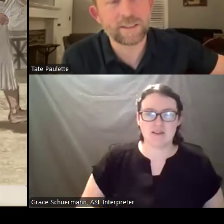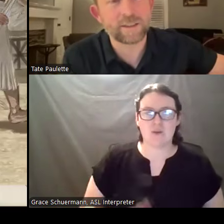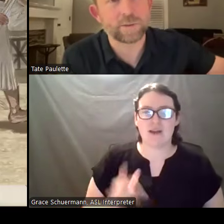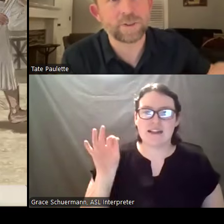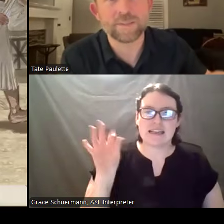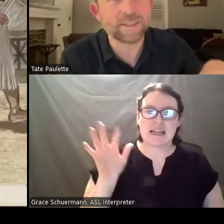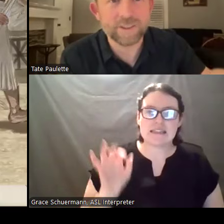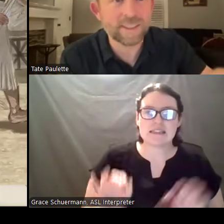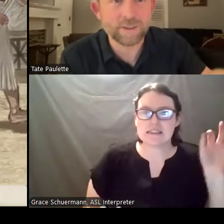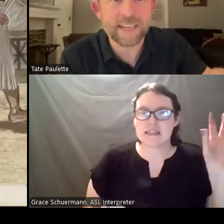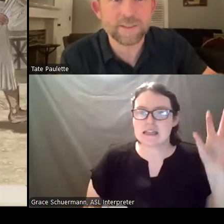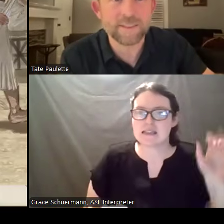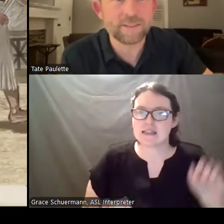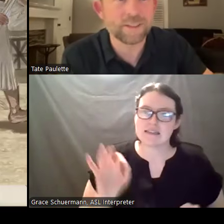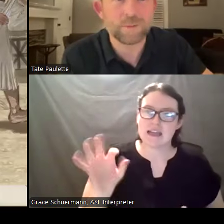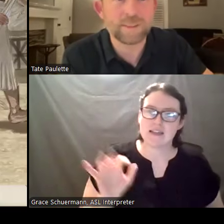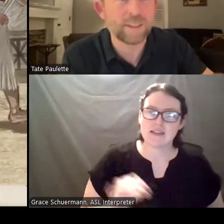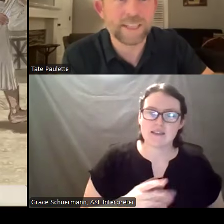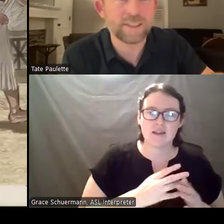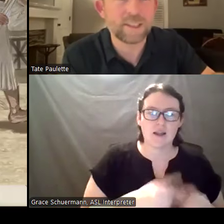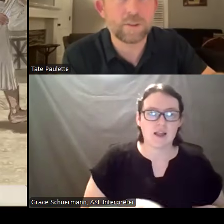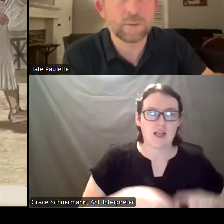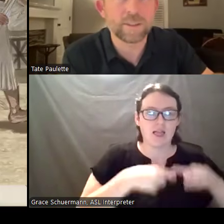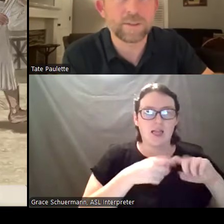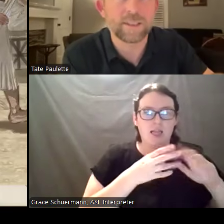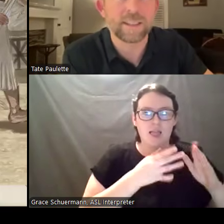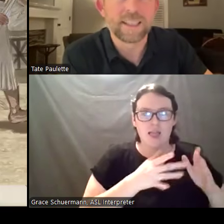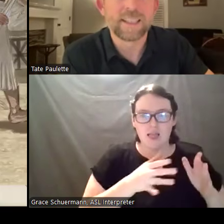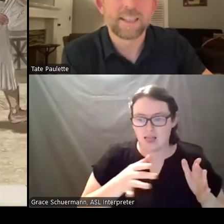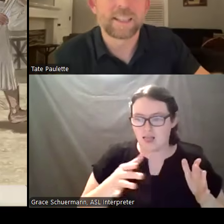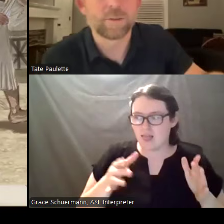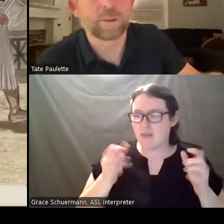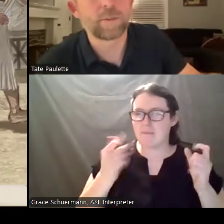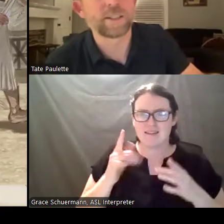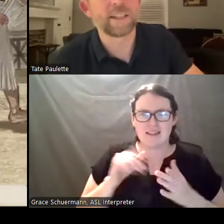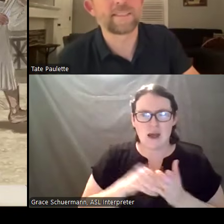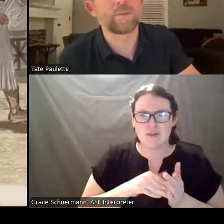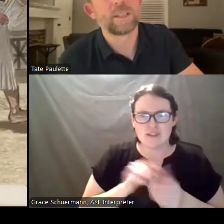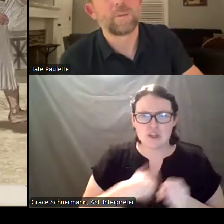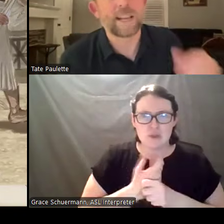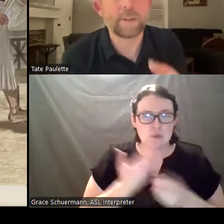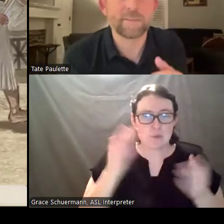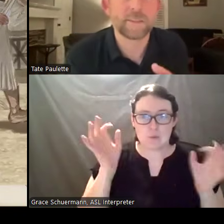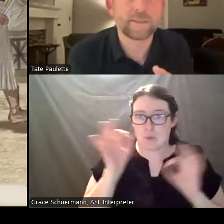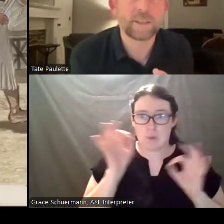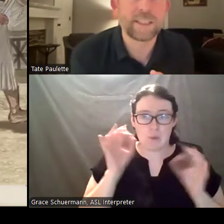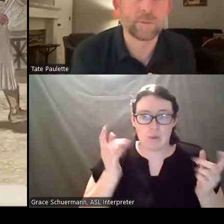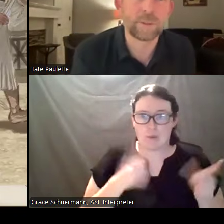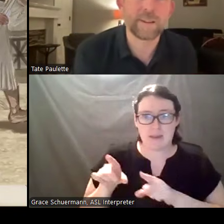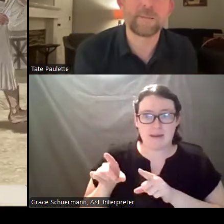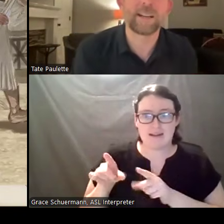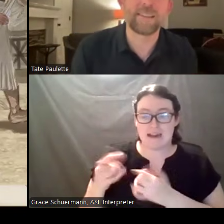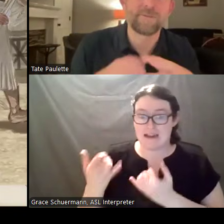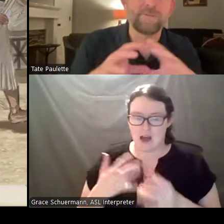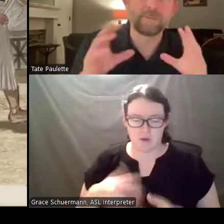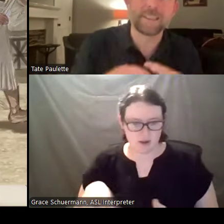very early origins, but then there's several thousands of years where we don't actually know what was going on with beer. And so when I pick up the story here, we're